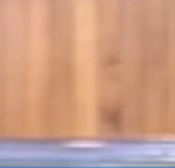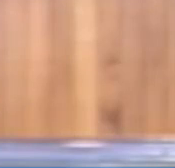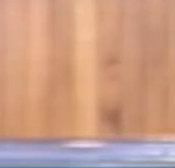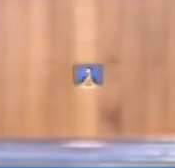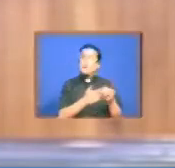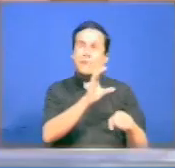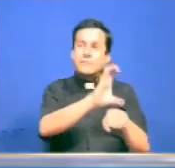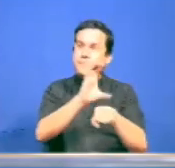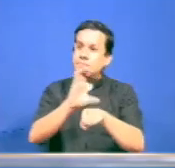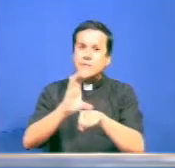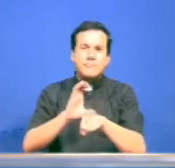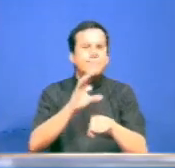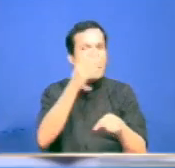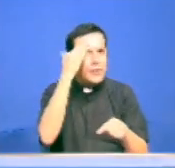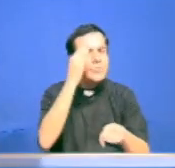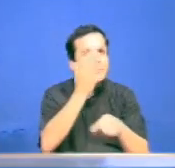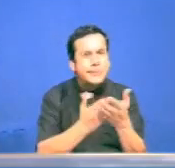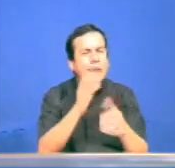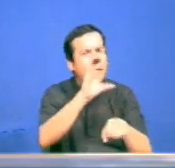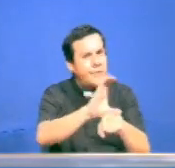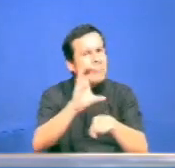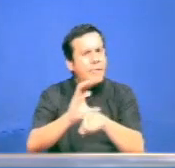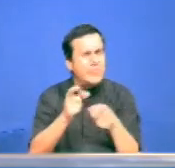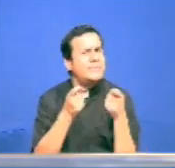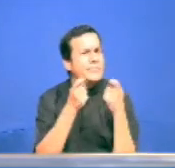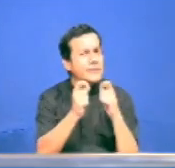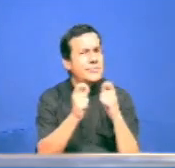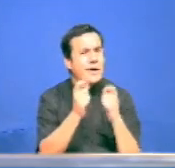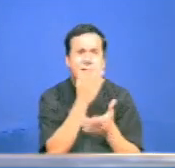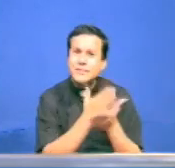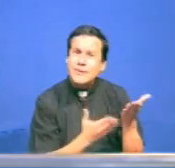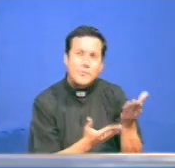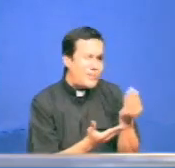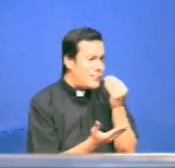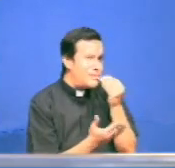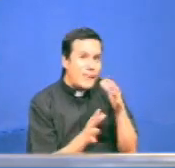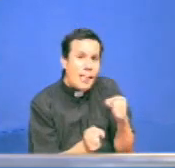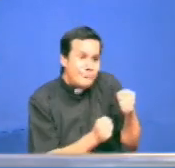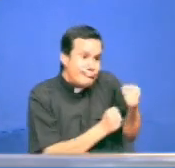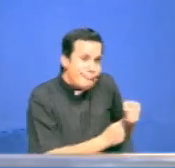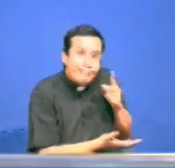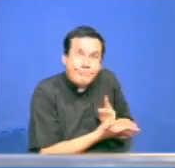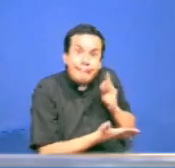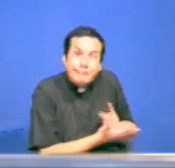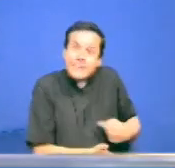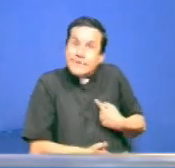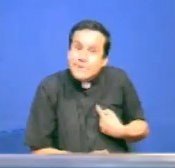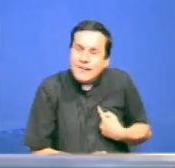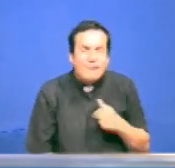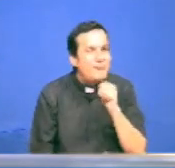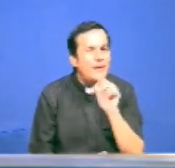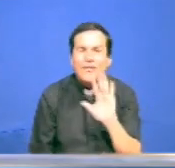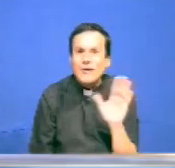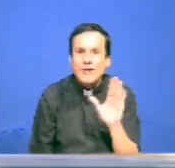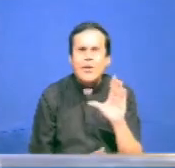have something to spare. Don't hide it away only for yourself. Let's share like the